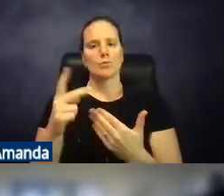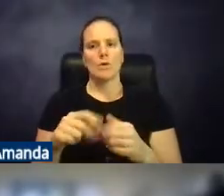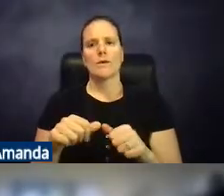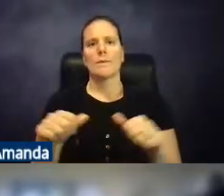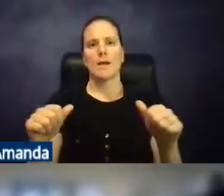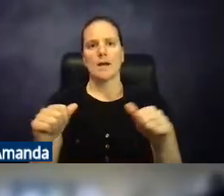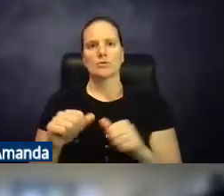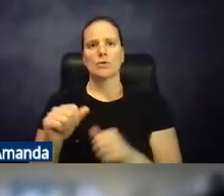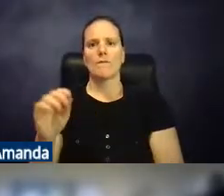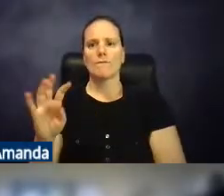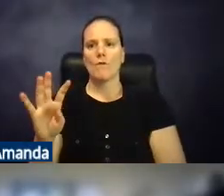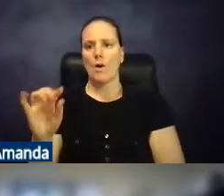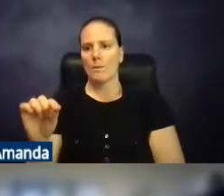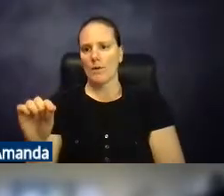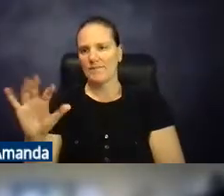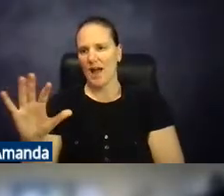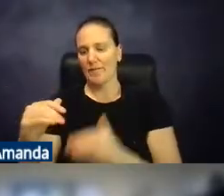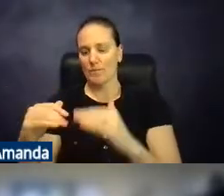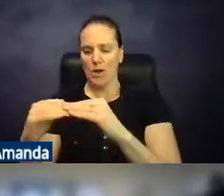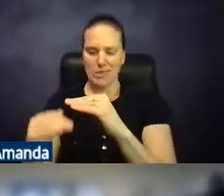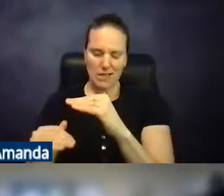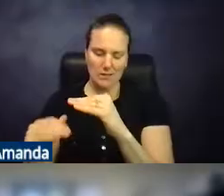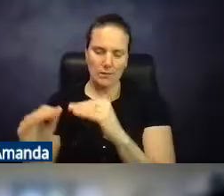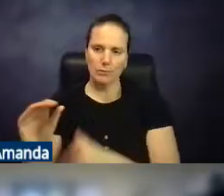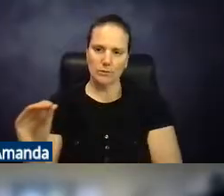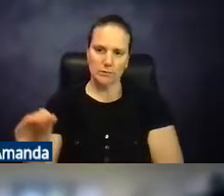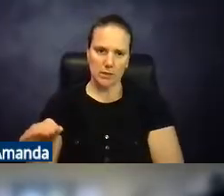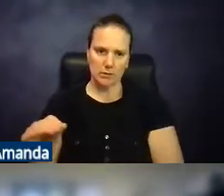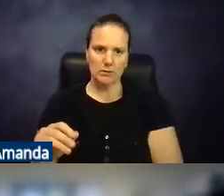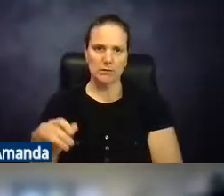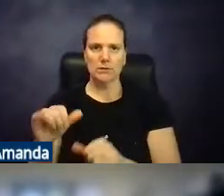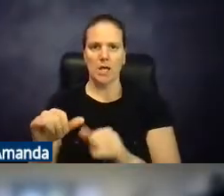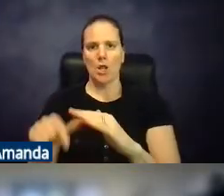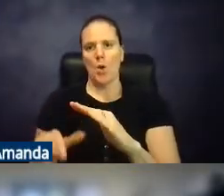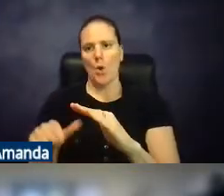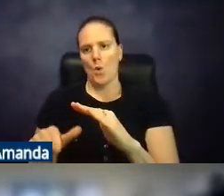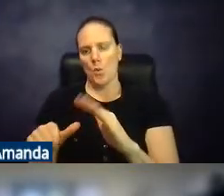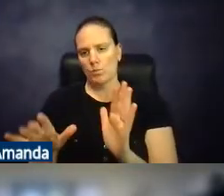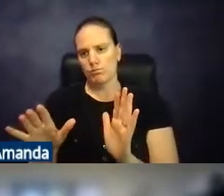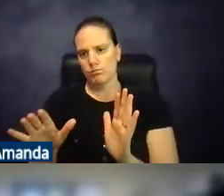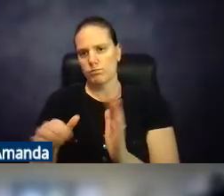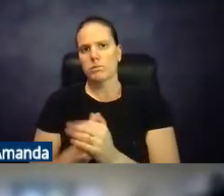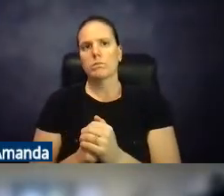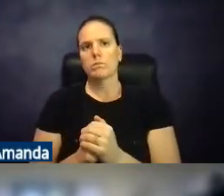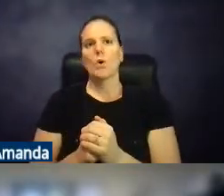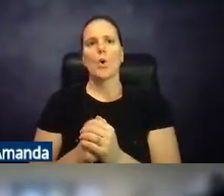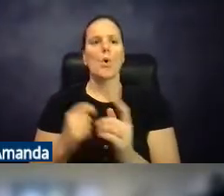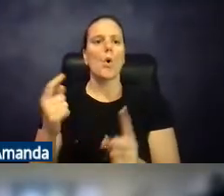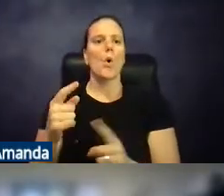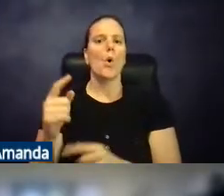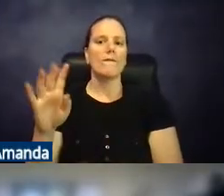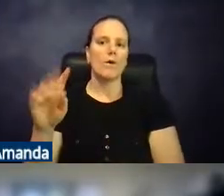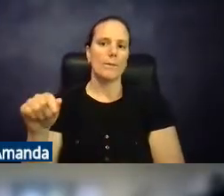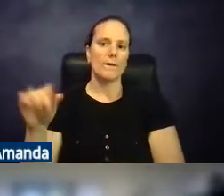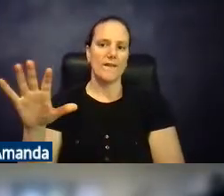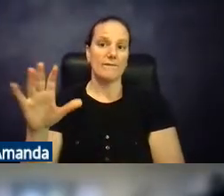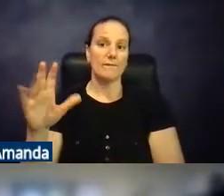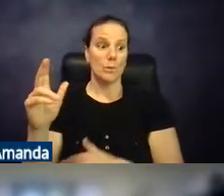to 4.5% or less, and again, trying to stay lower. The goal of 4.5 is that when you go build